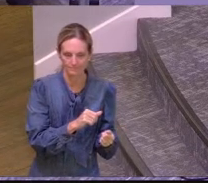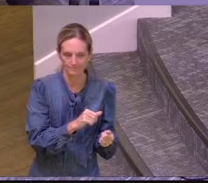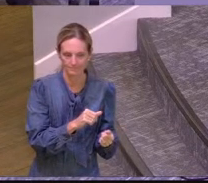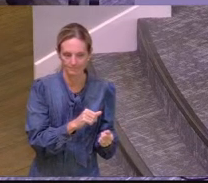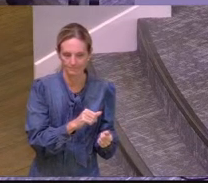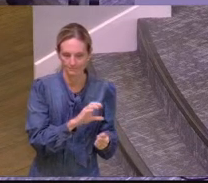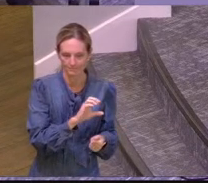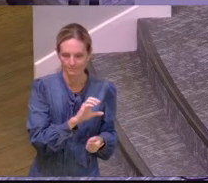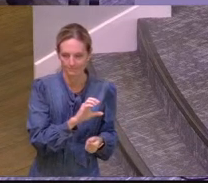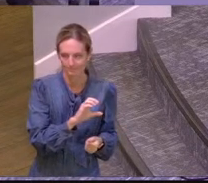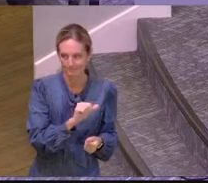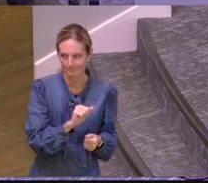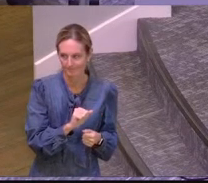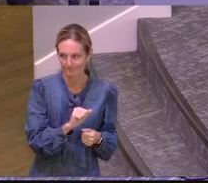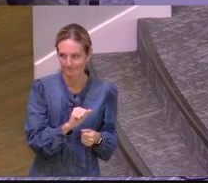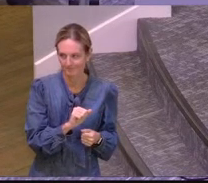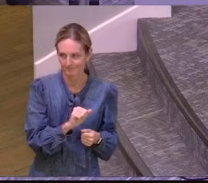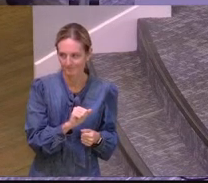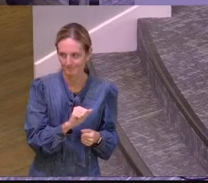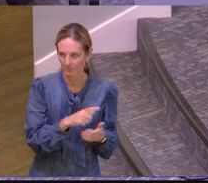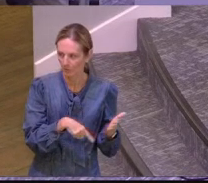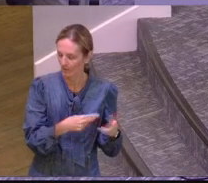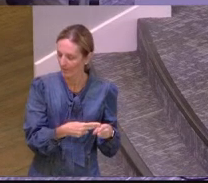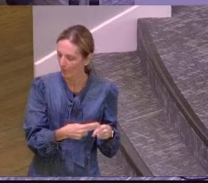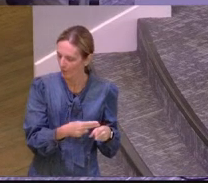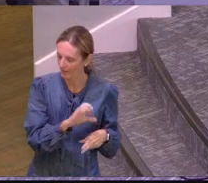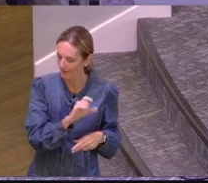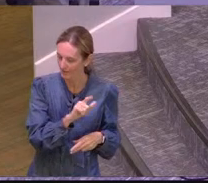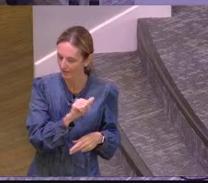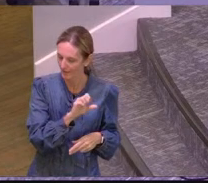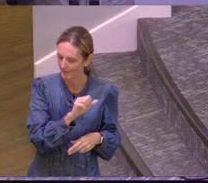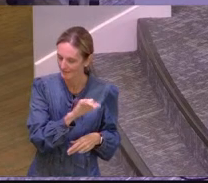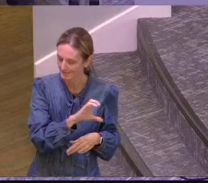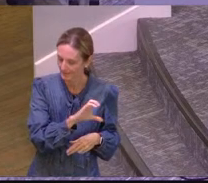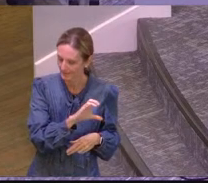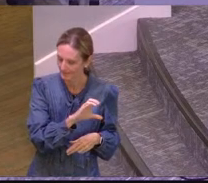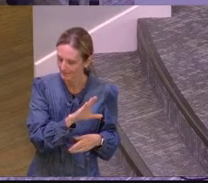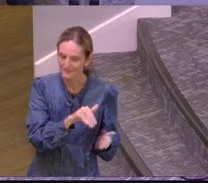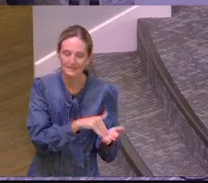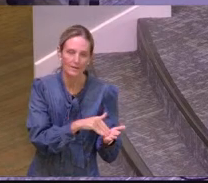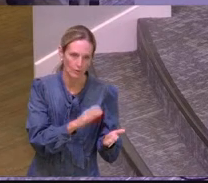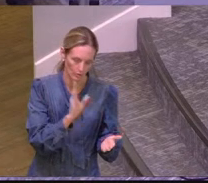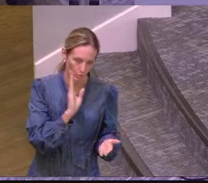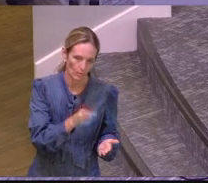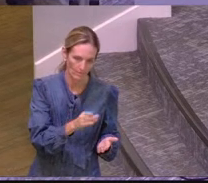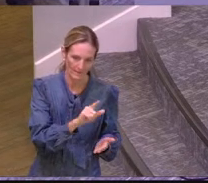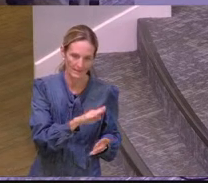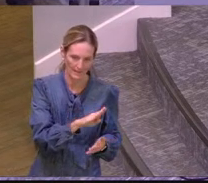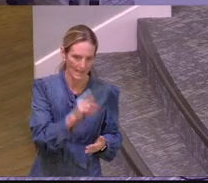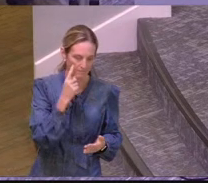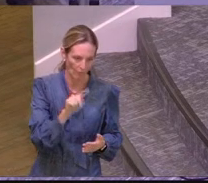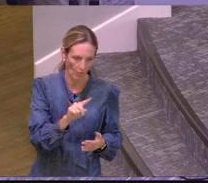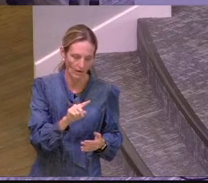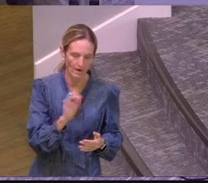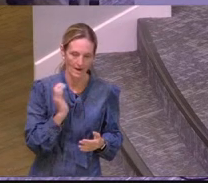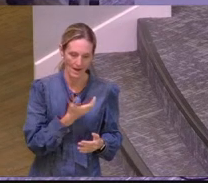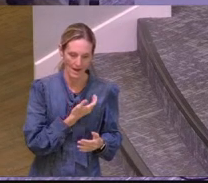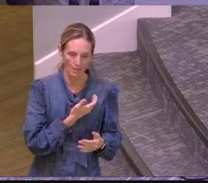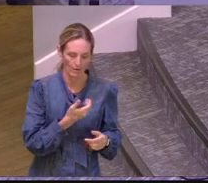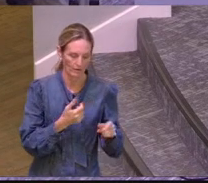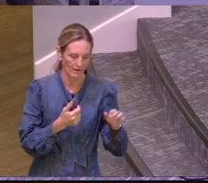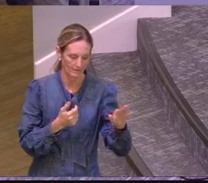the classic downtown, what do they call that? Yeah, the Classic Center is going to be a laboratory for our